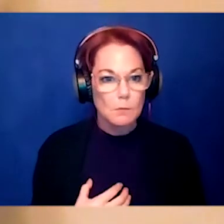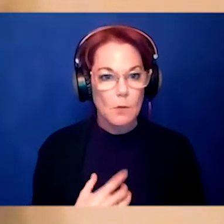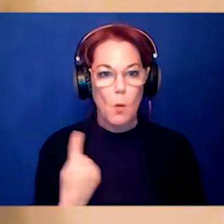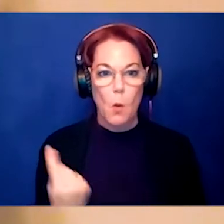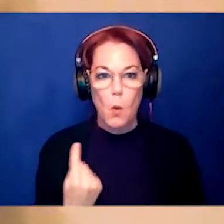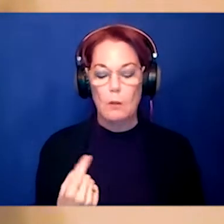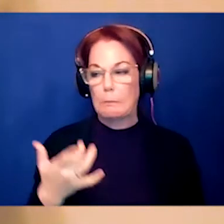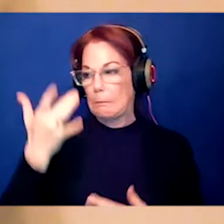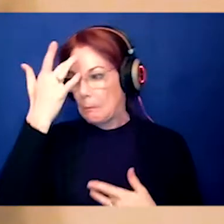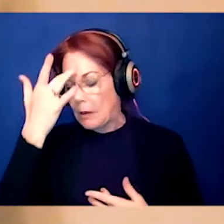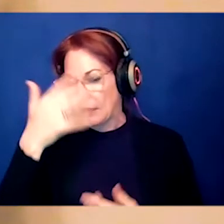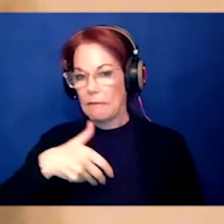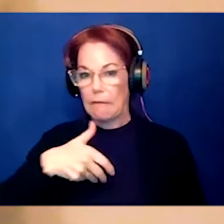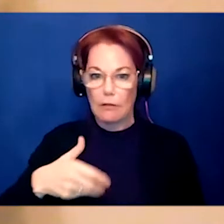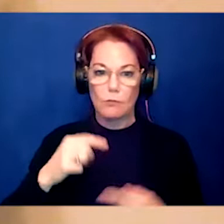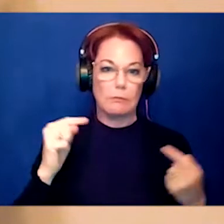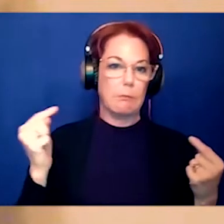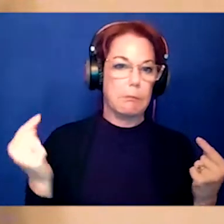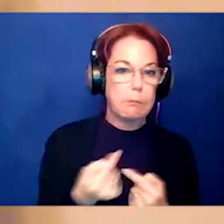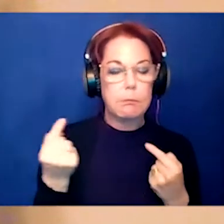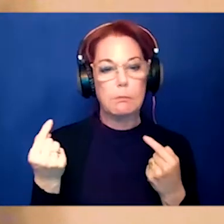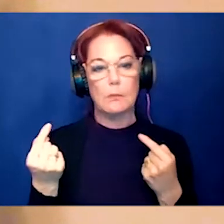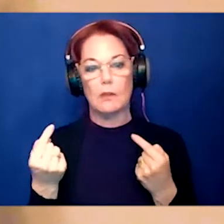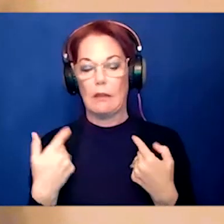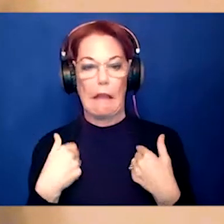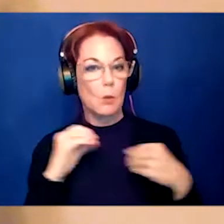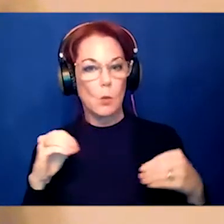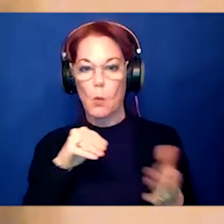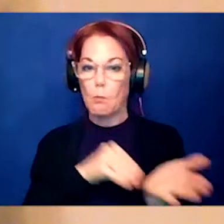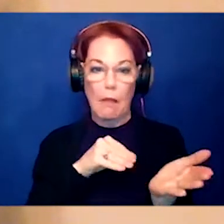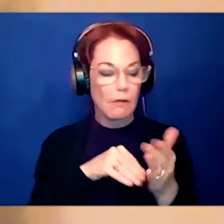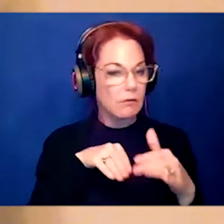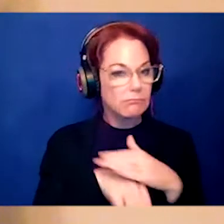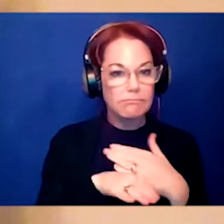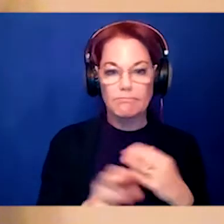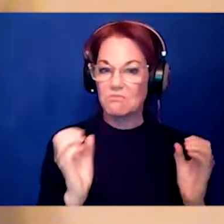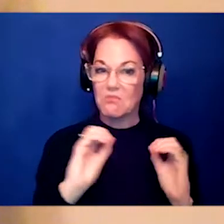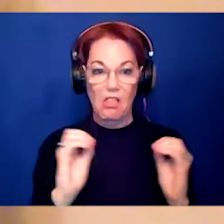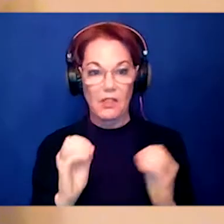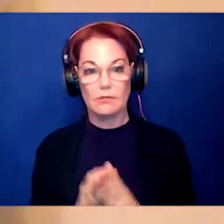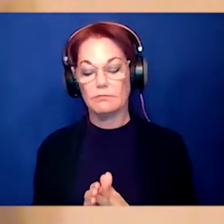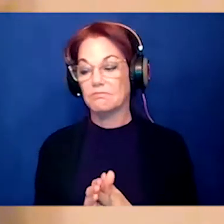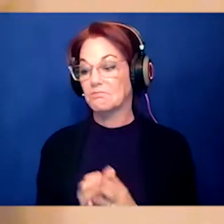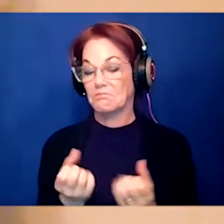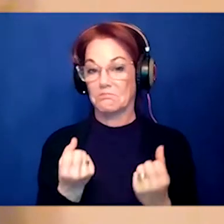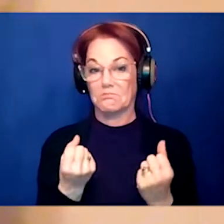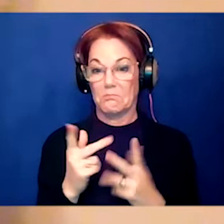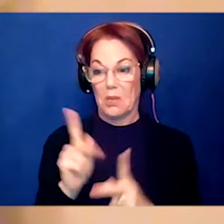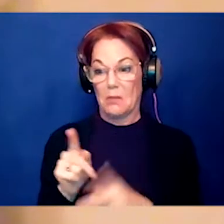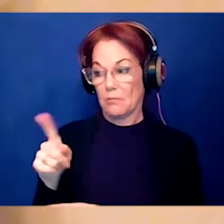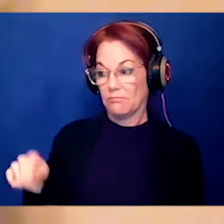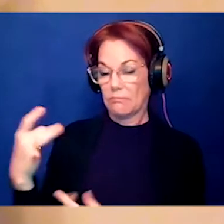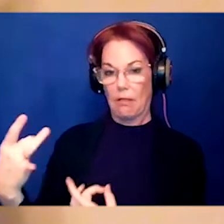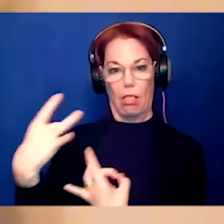illness, pregnancy, injury, without access to medical services. Many of our neighbors hated us because we were